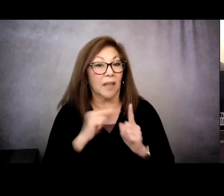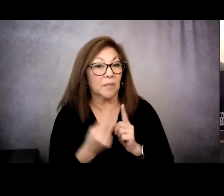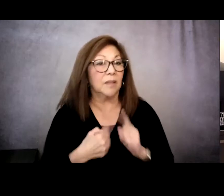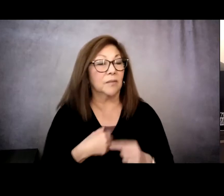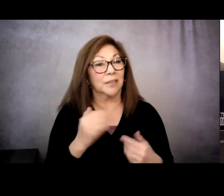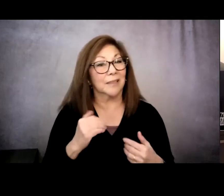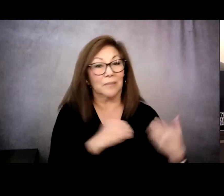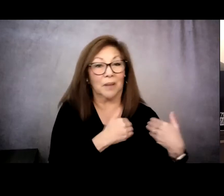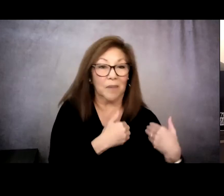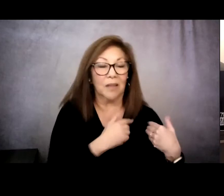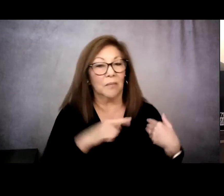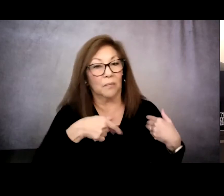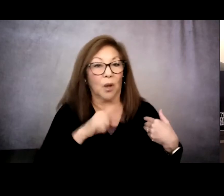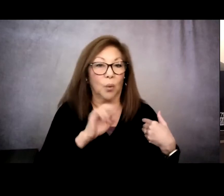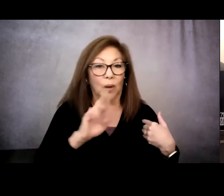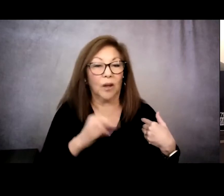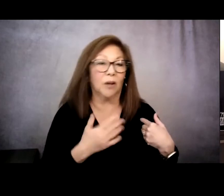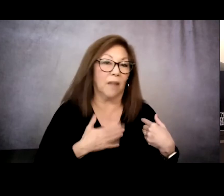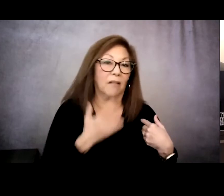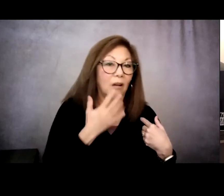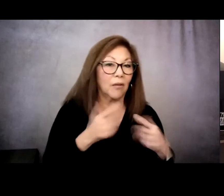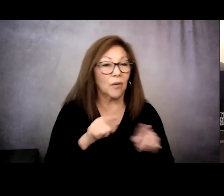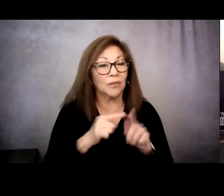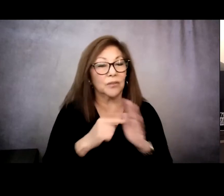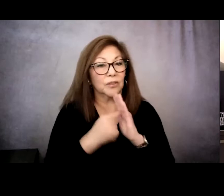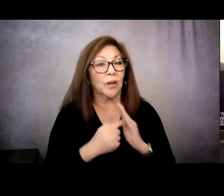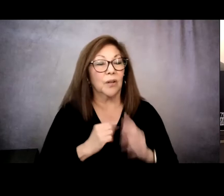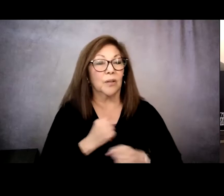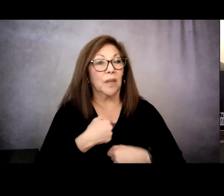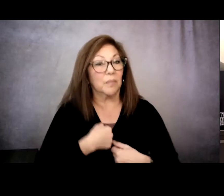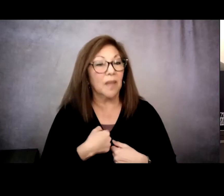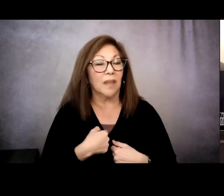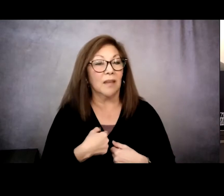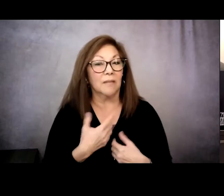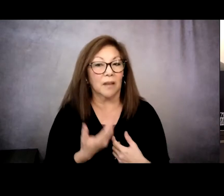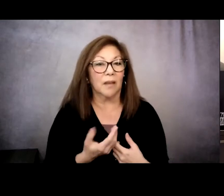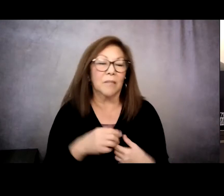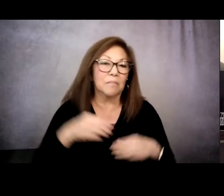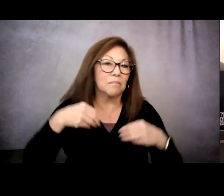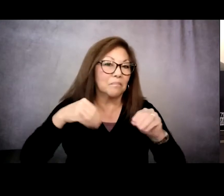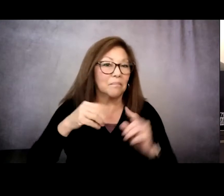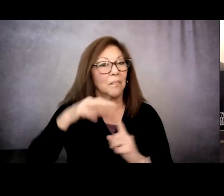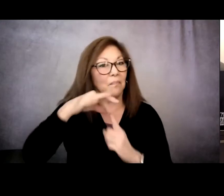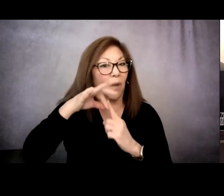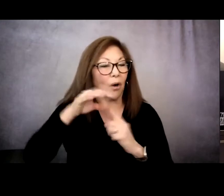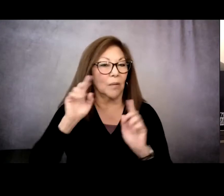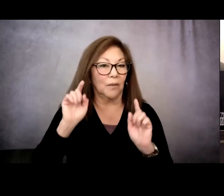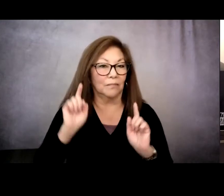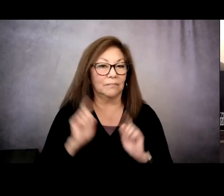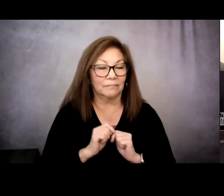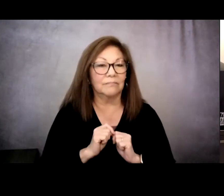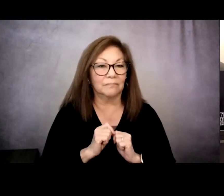liabilities, my queerness, my color, also started to make me, in a word, marketable. Actual engagement